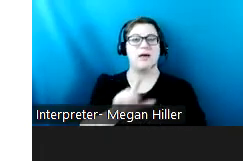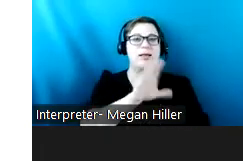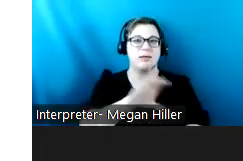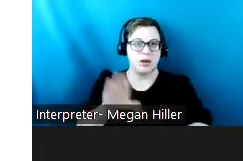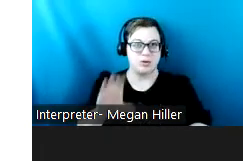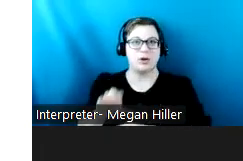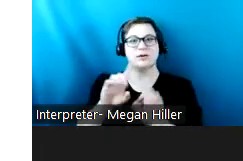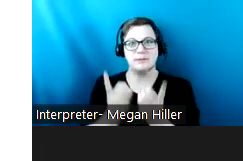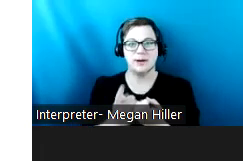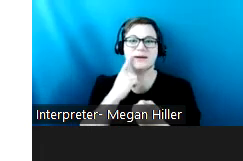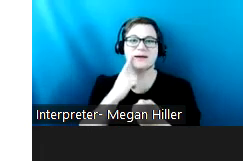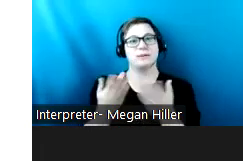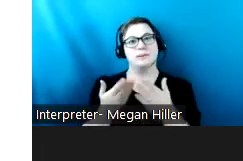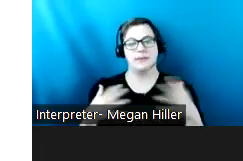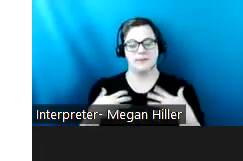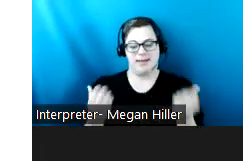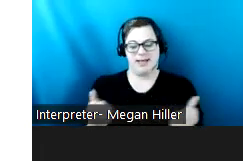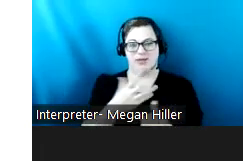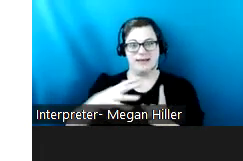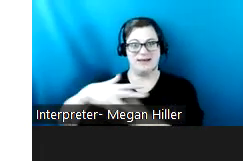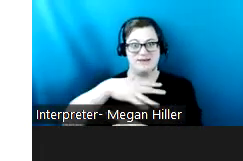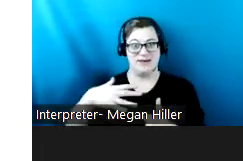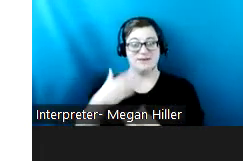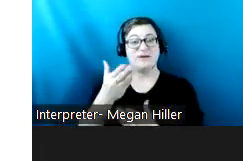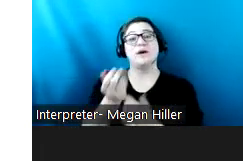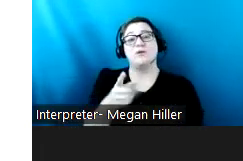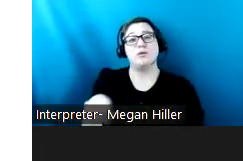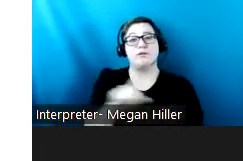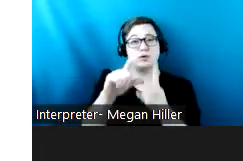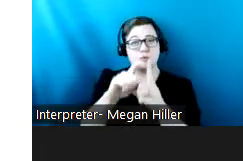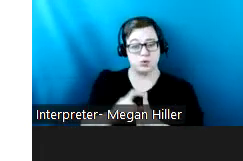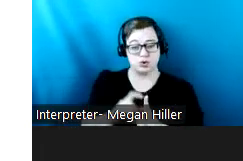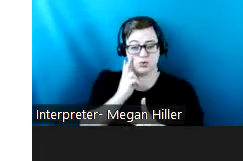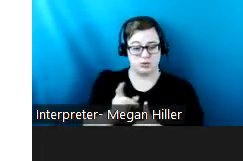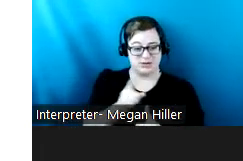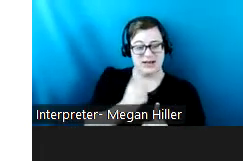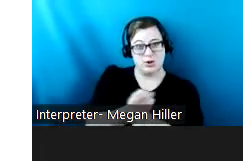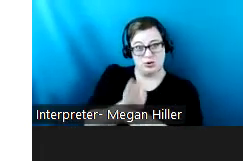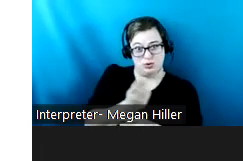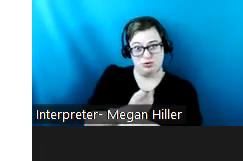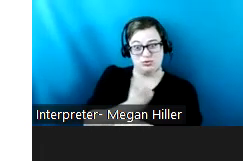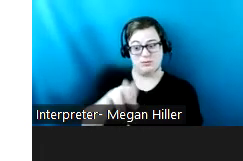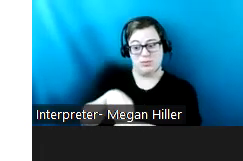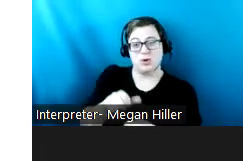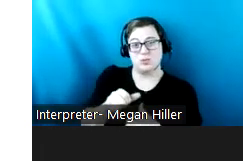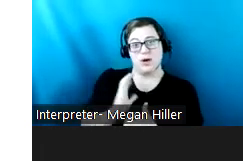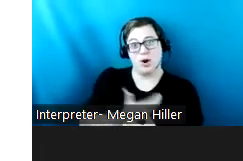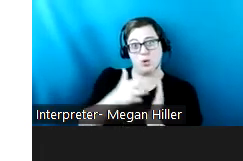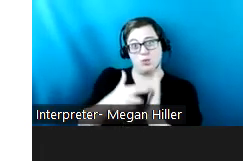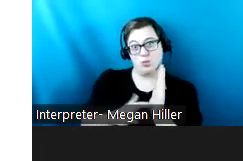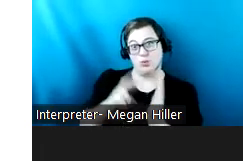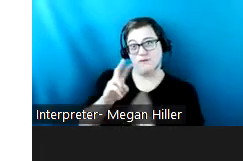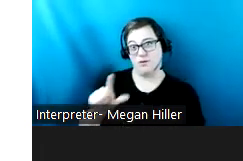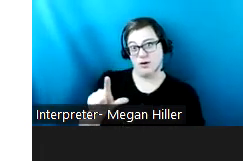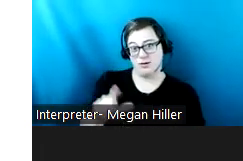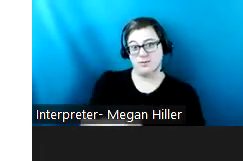and Environment. A few of those existing terms that you will see moved over and part of our rule volume that has been updated, letter